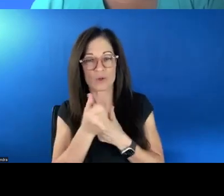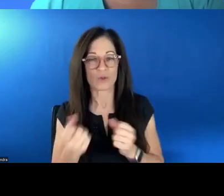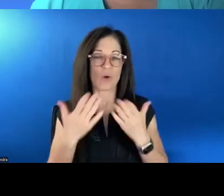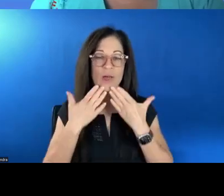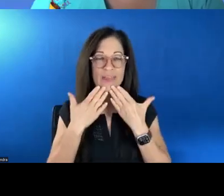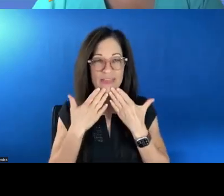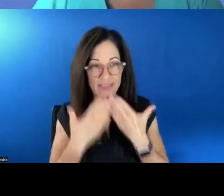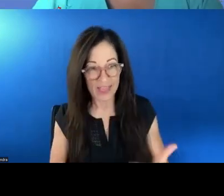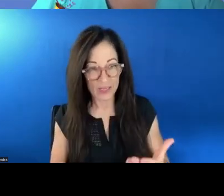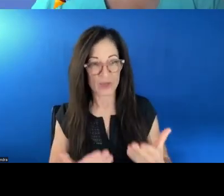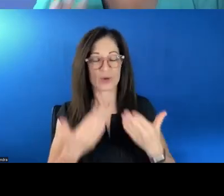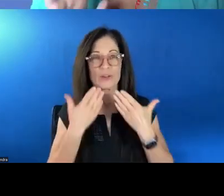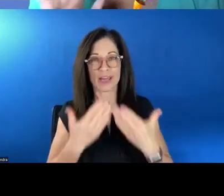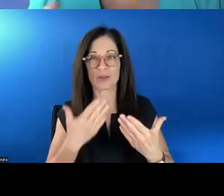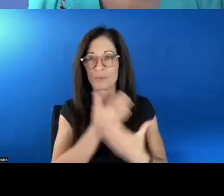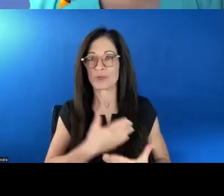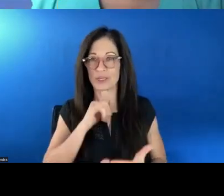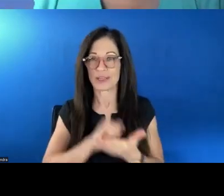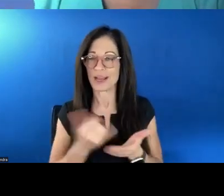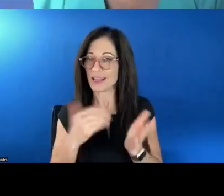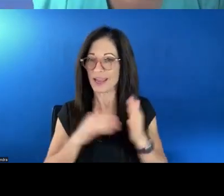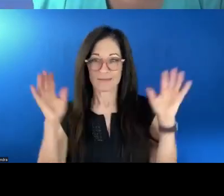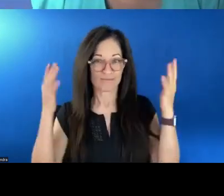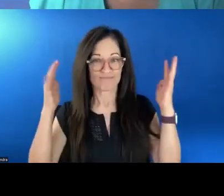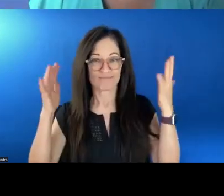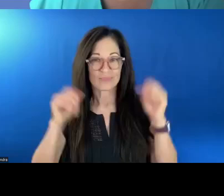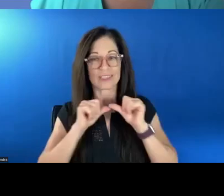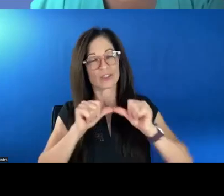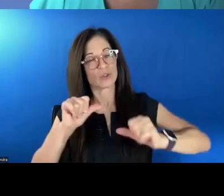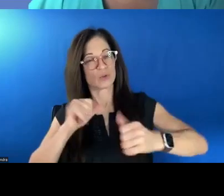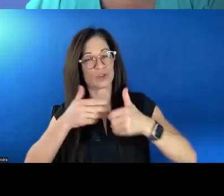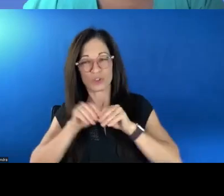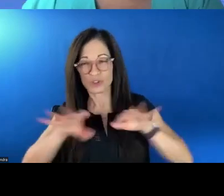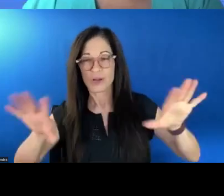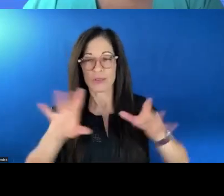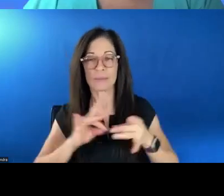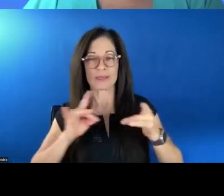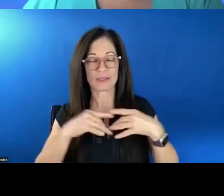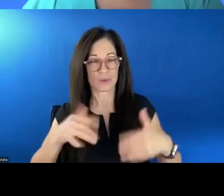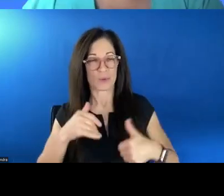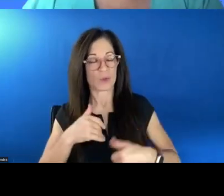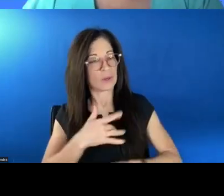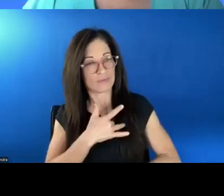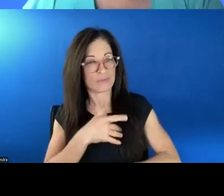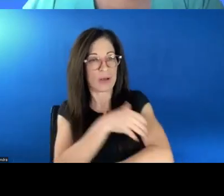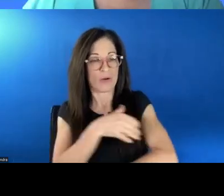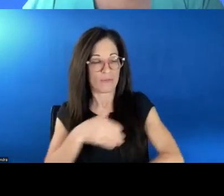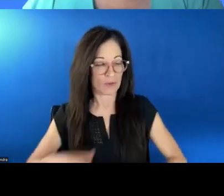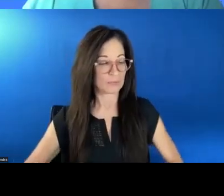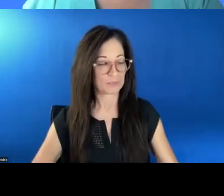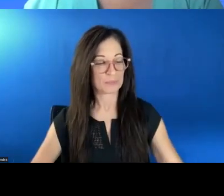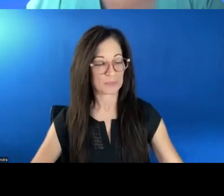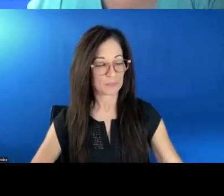you, appreciate it. And again, please continue to share this message, so impactful. And the link